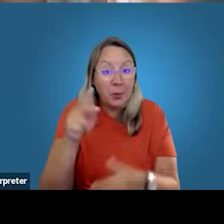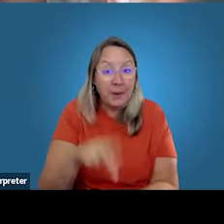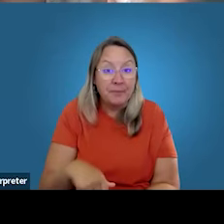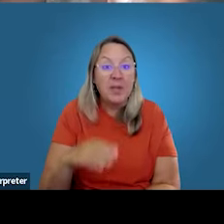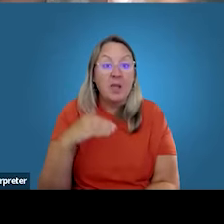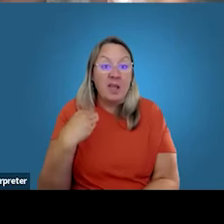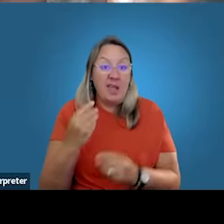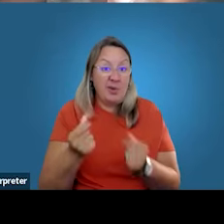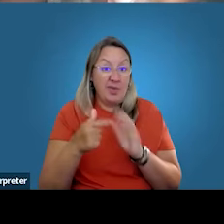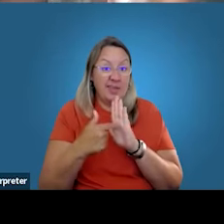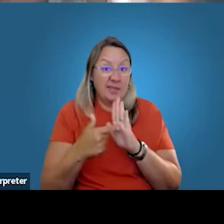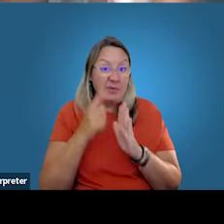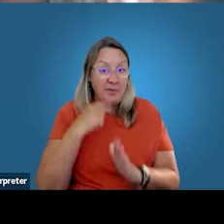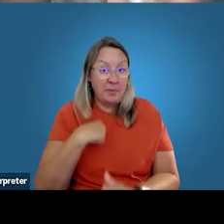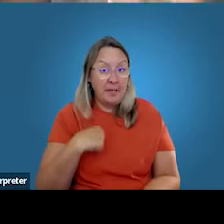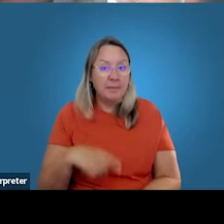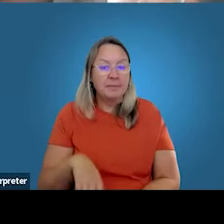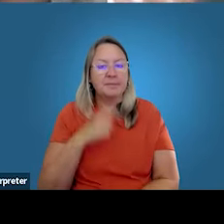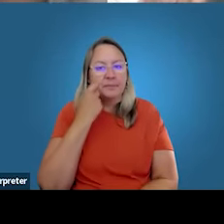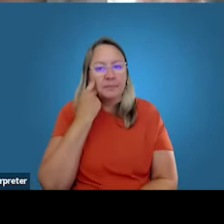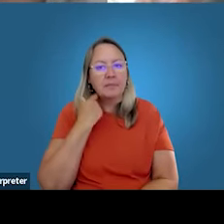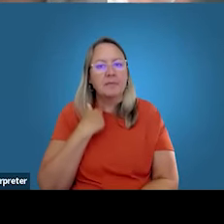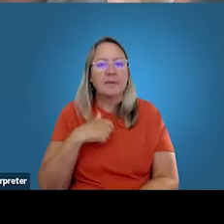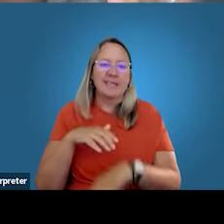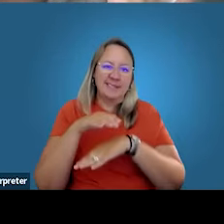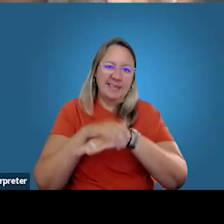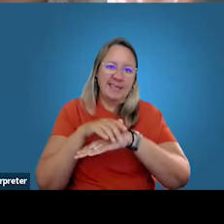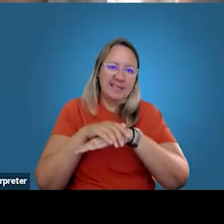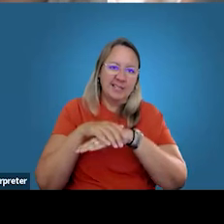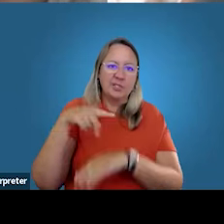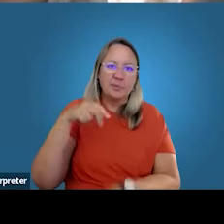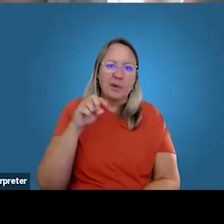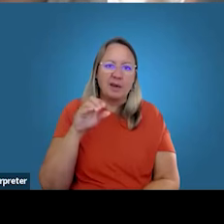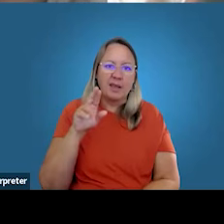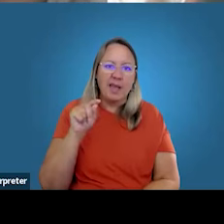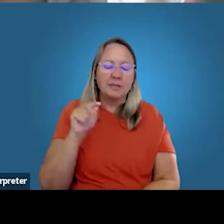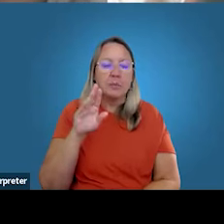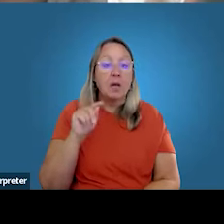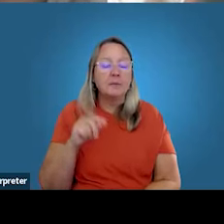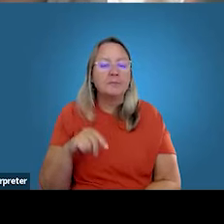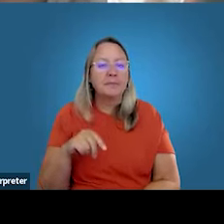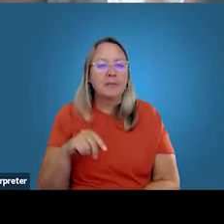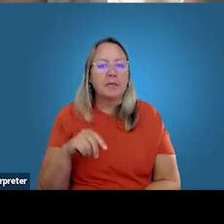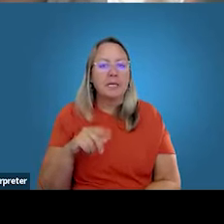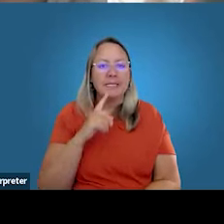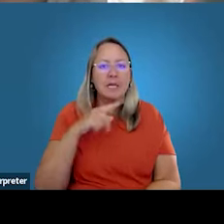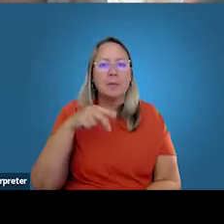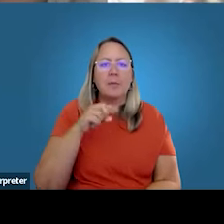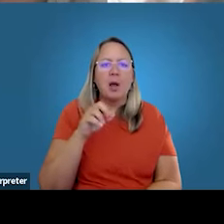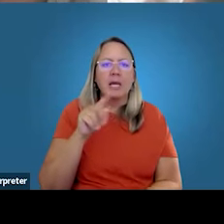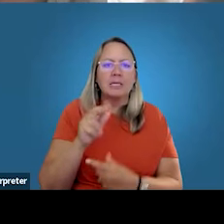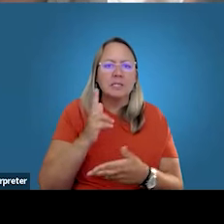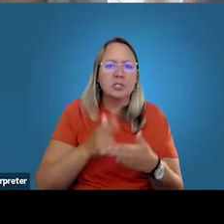example from me, and it's really worth going off and having a listen to this. Again, it's an English podcast, but I think you will really love it. It's a podcast that's